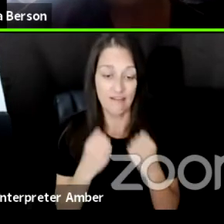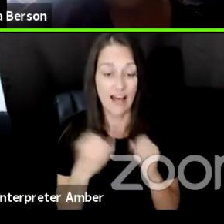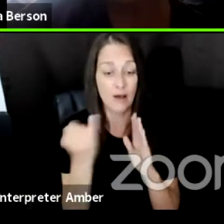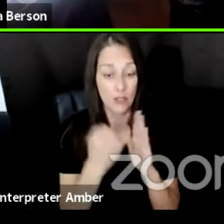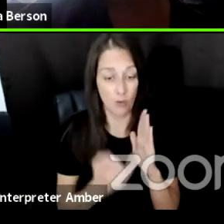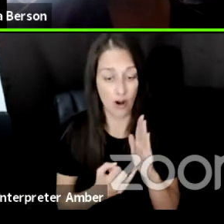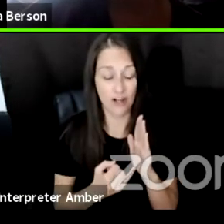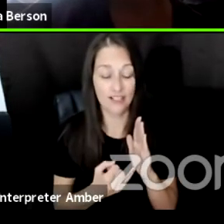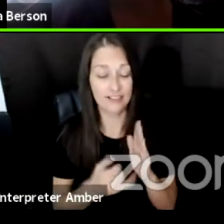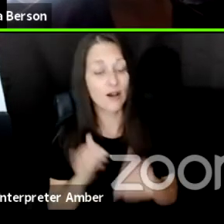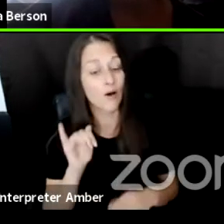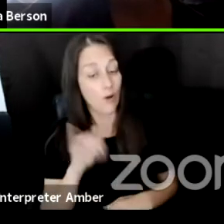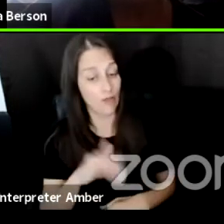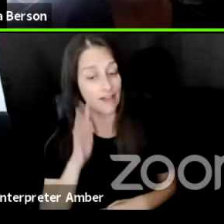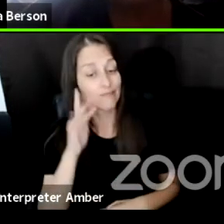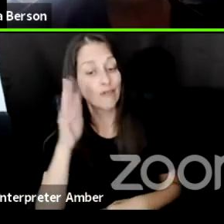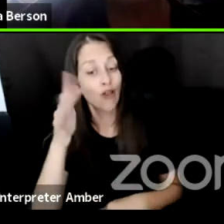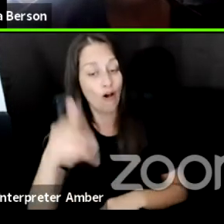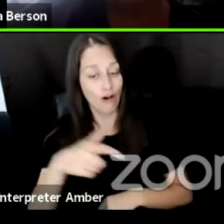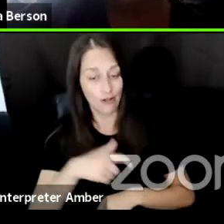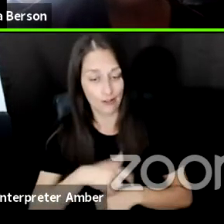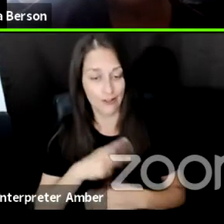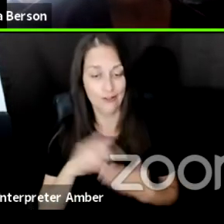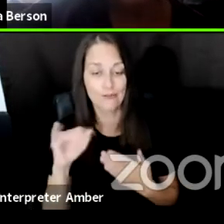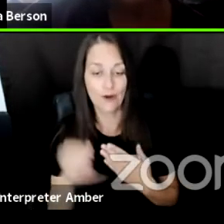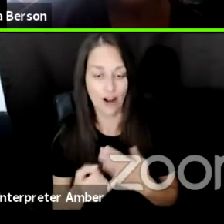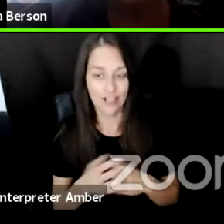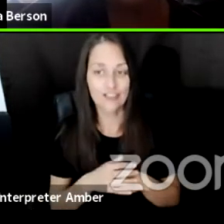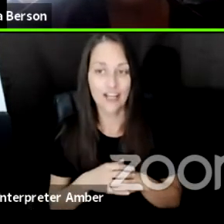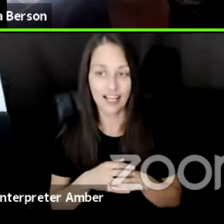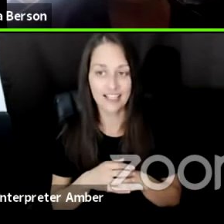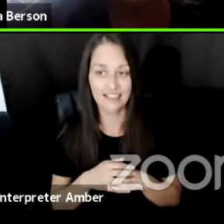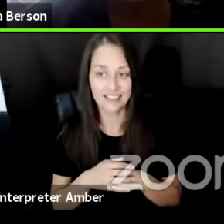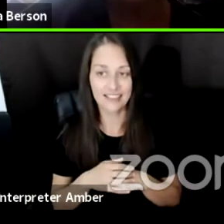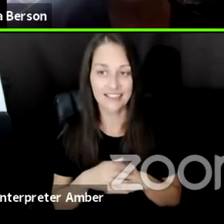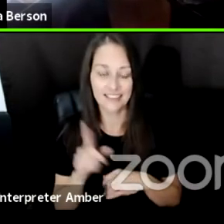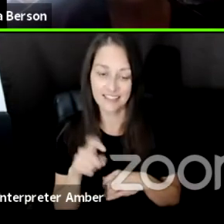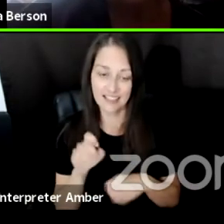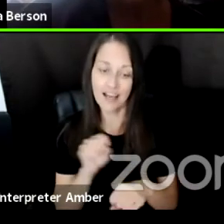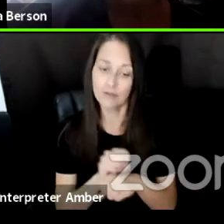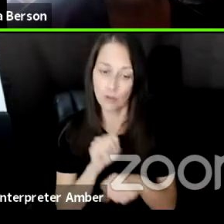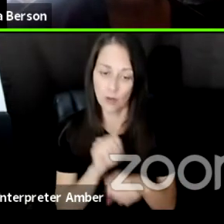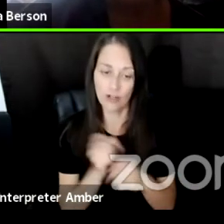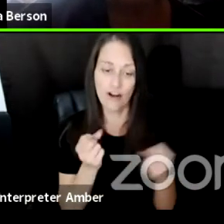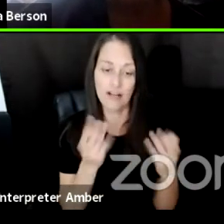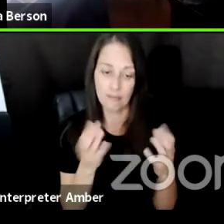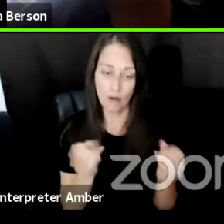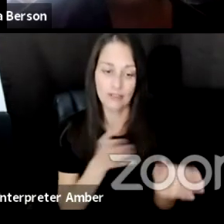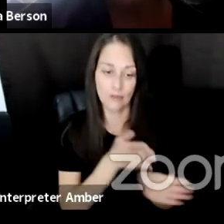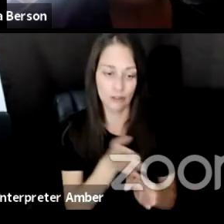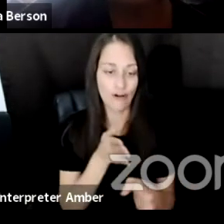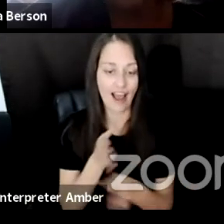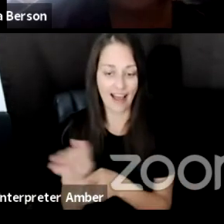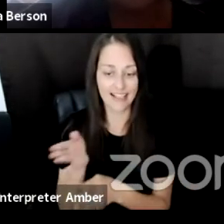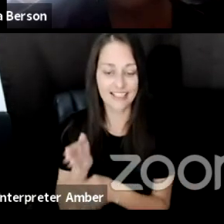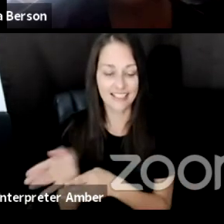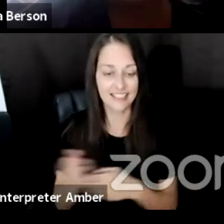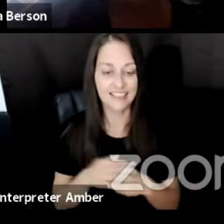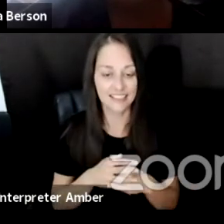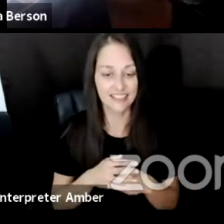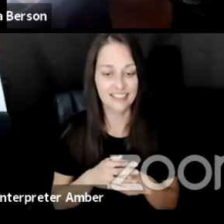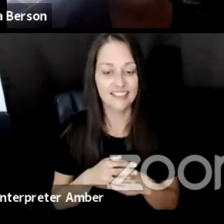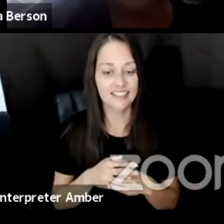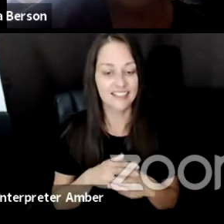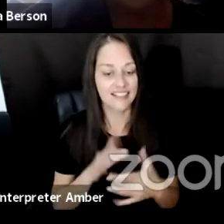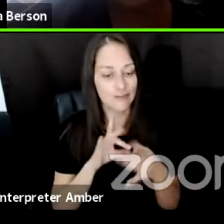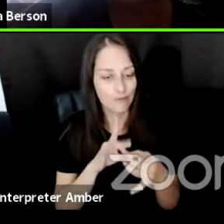long-term project, yeah. Marcy. That, but you know, I think you have to work on more than one track at once. Yeah. Because that's about